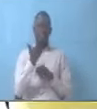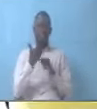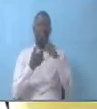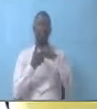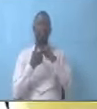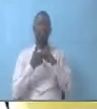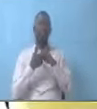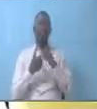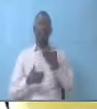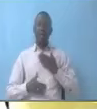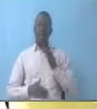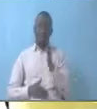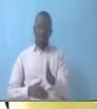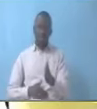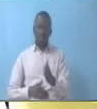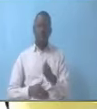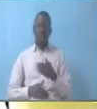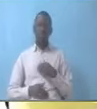health